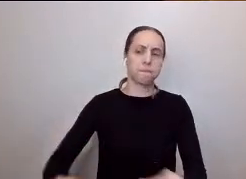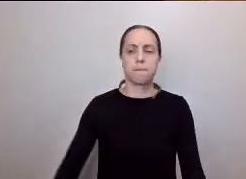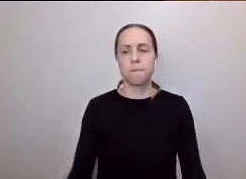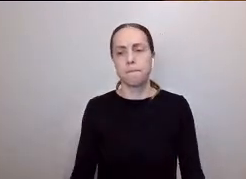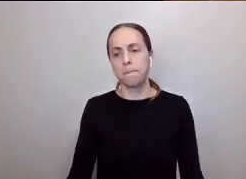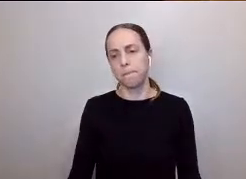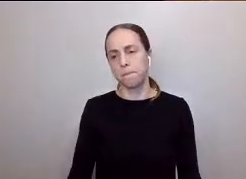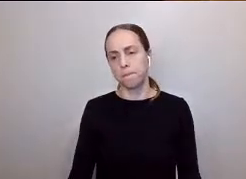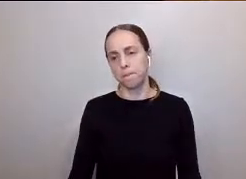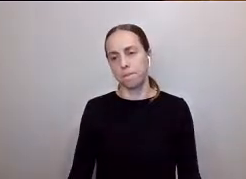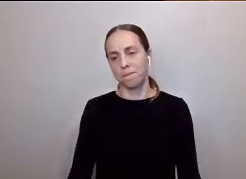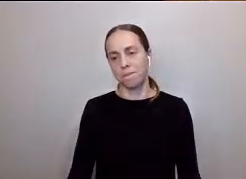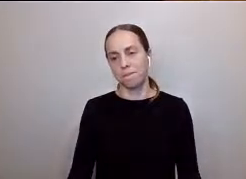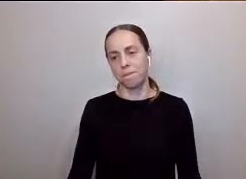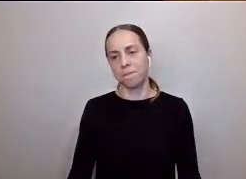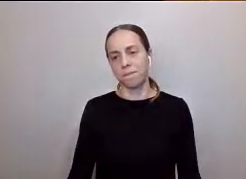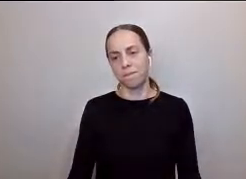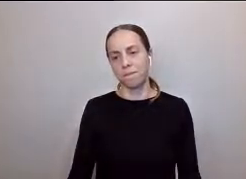Councilmember Goodman.